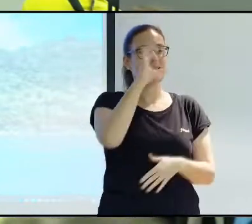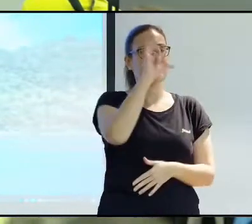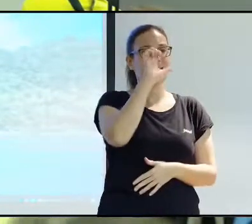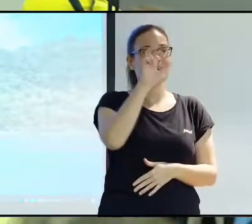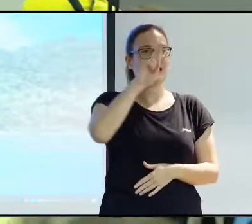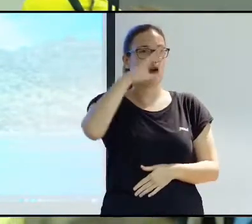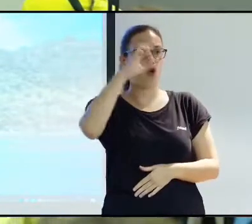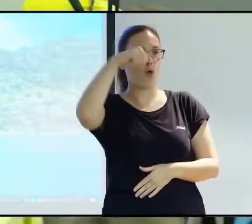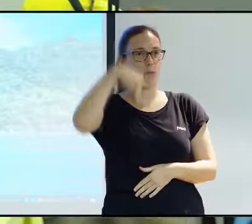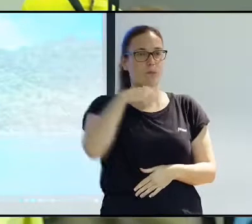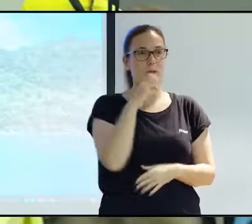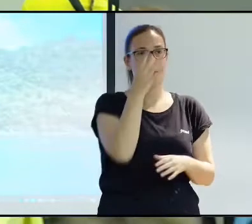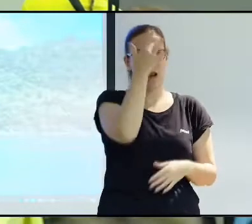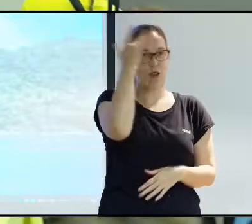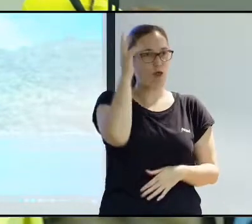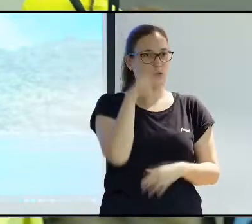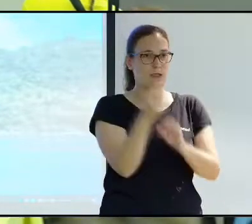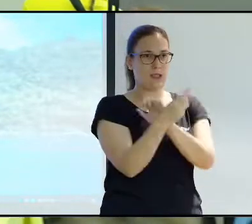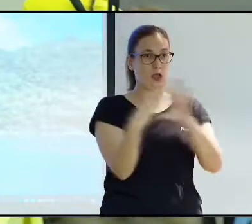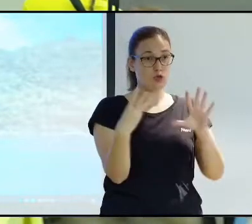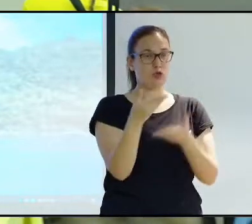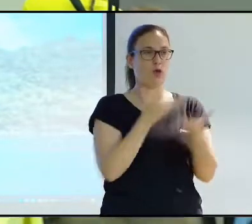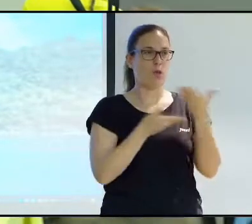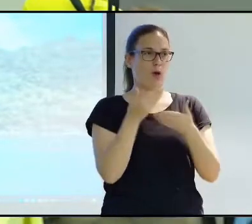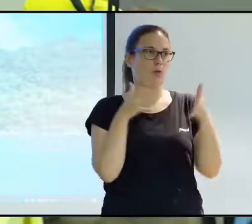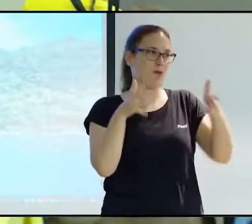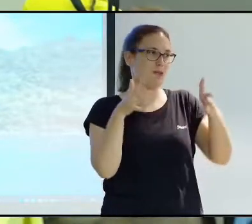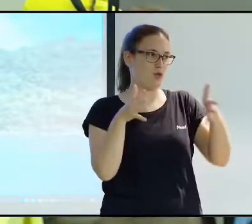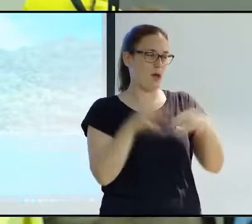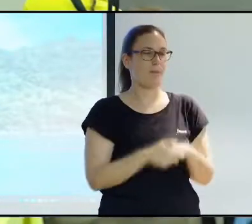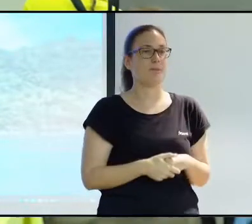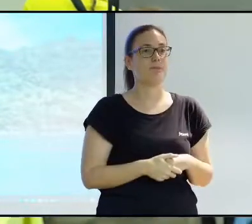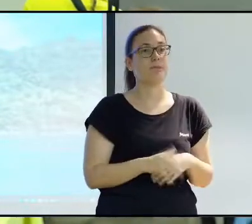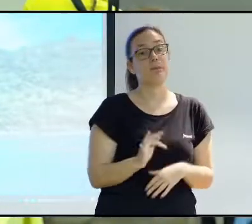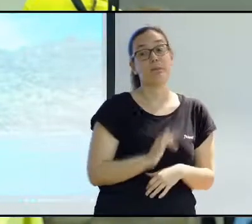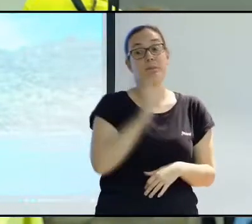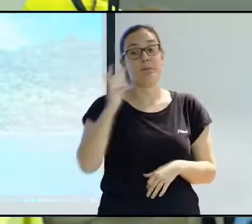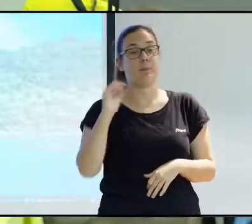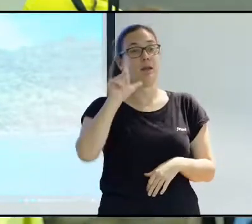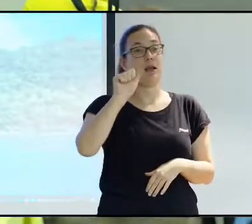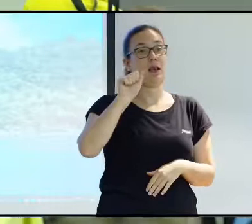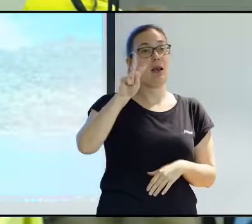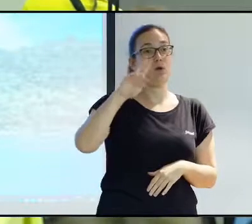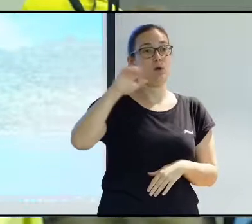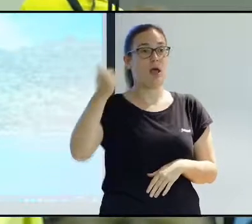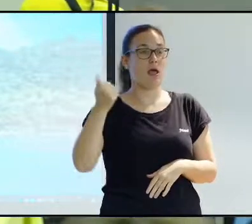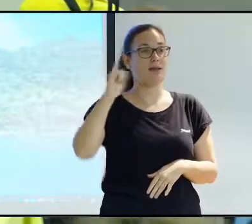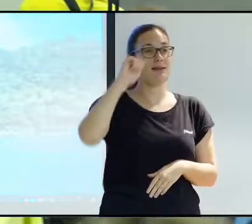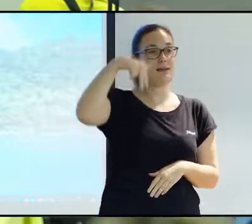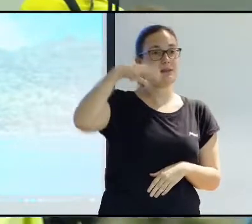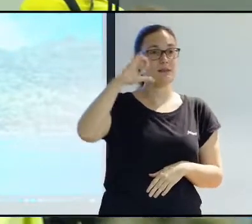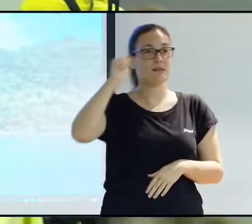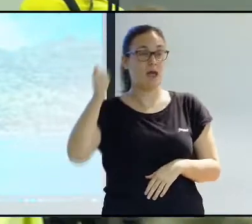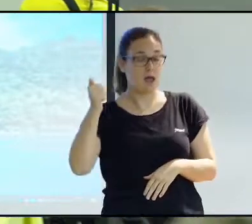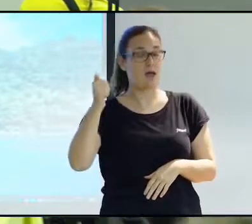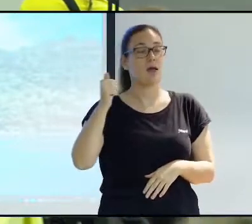also worked for CIRCO since March of this year. And then we have Laura